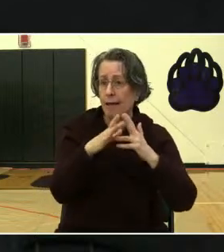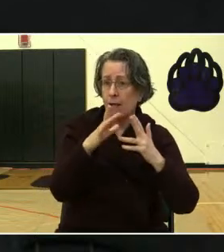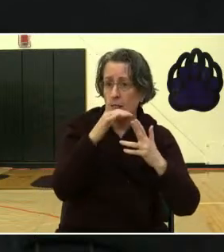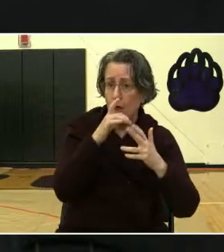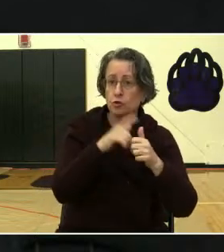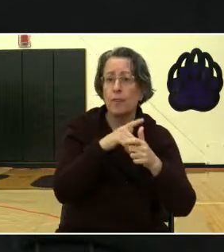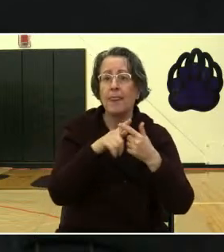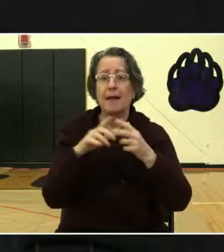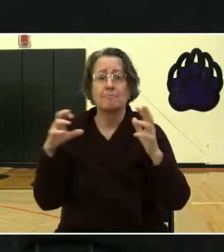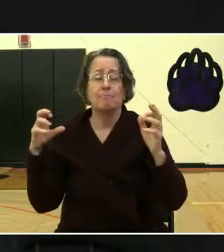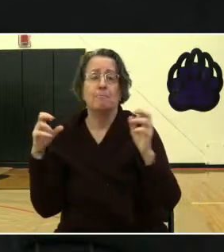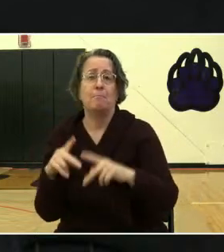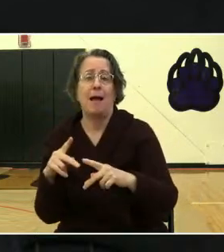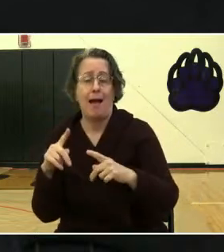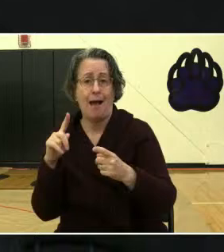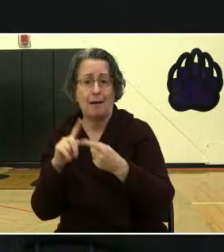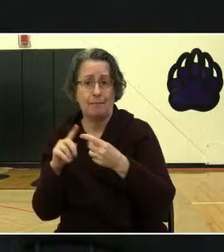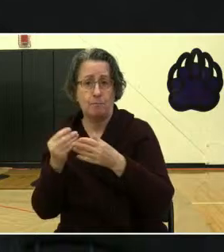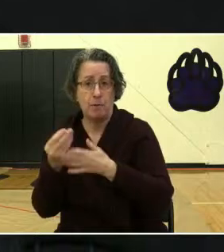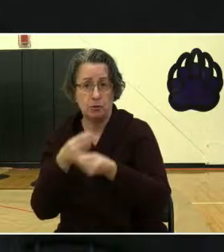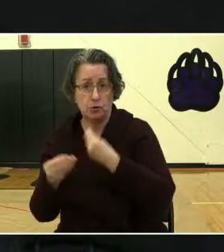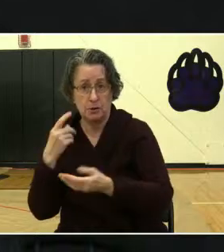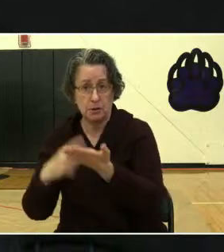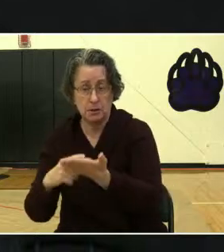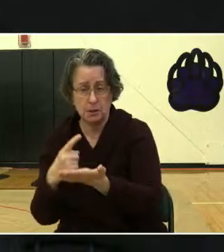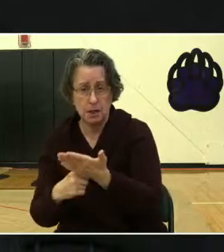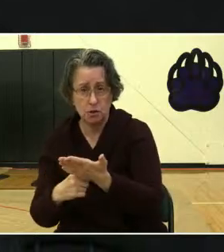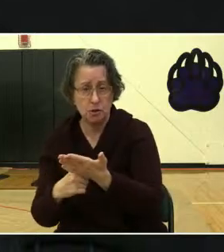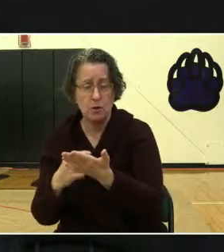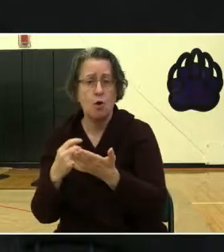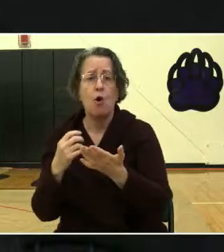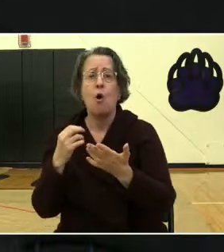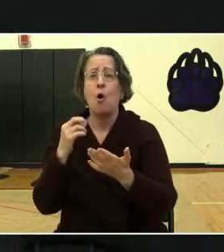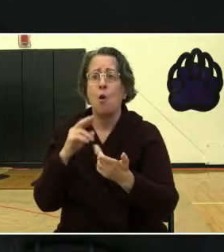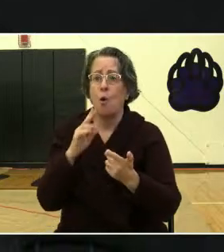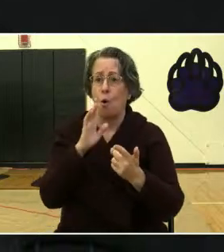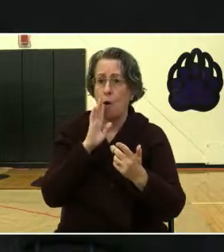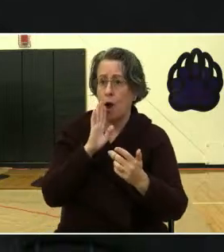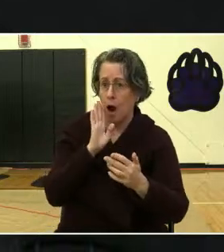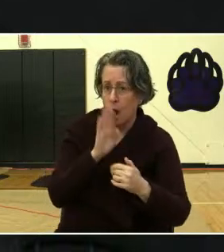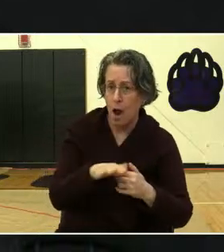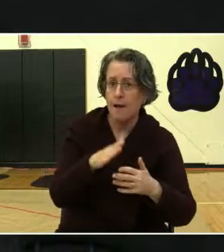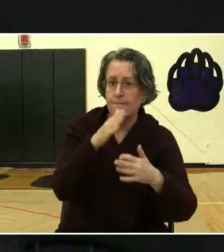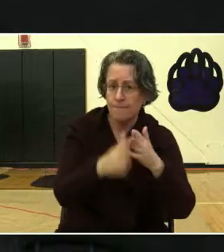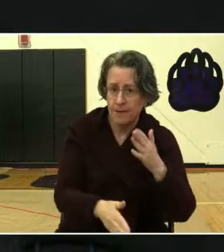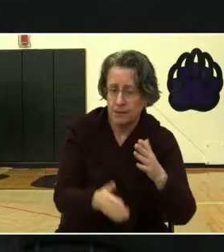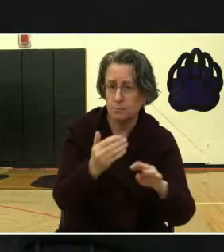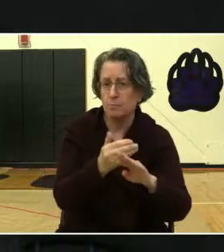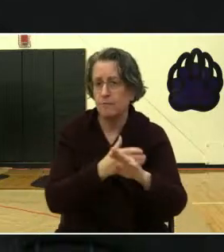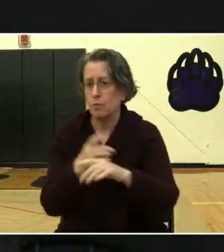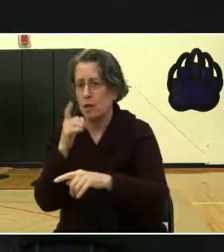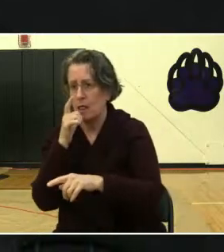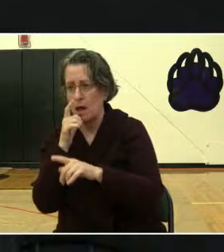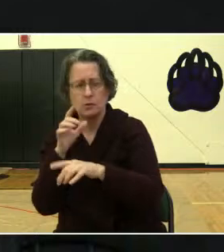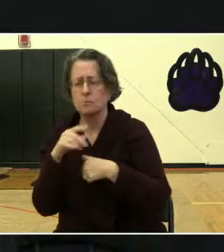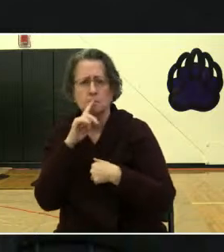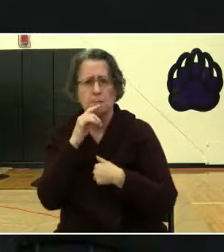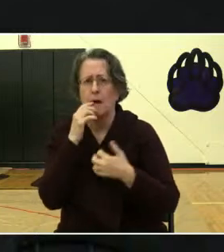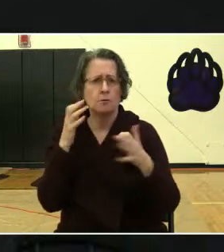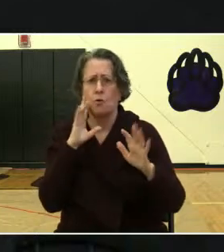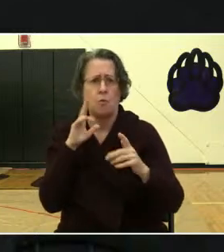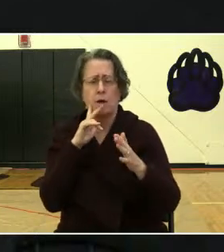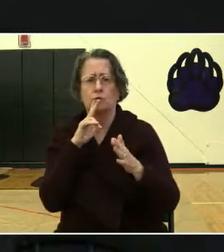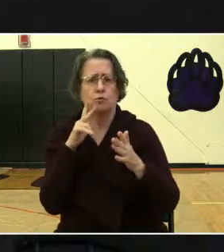budget I would note that the inquiries about the um seeds funding and